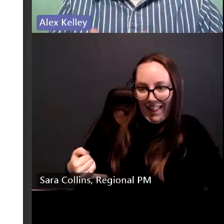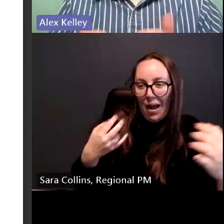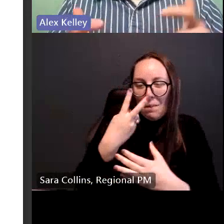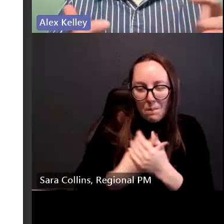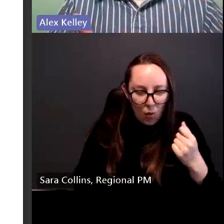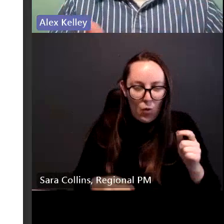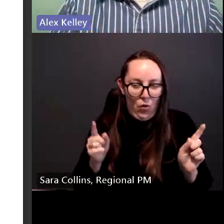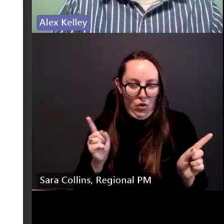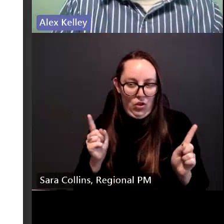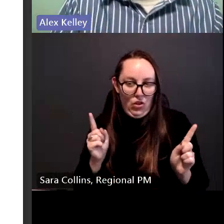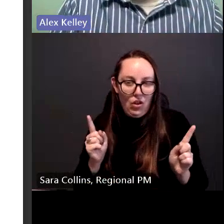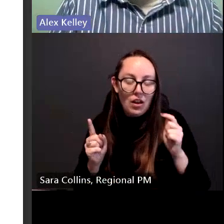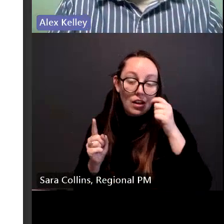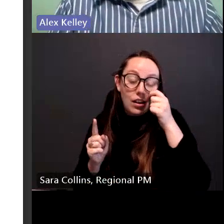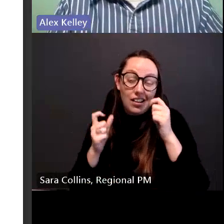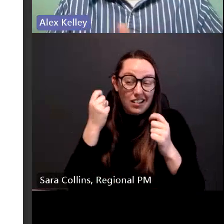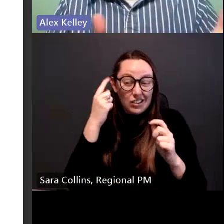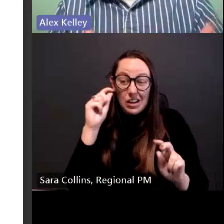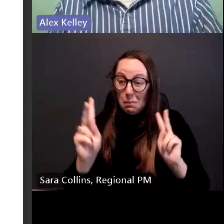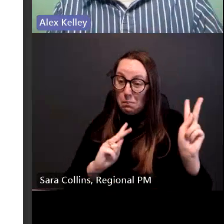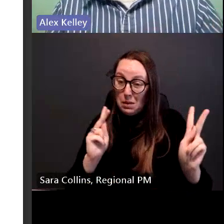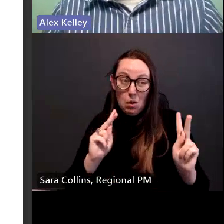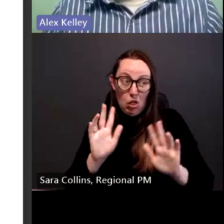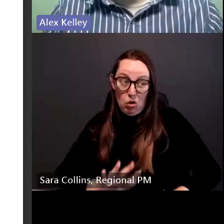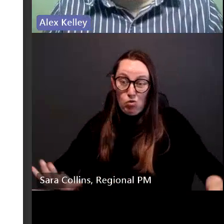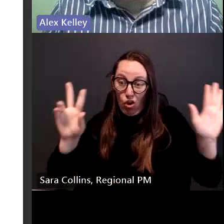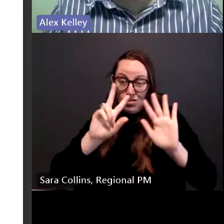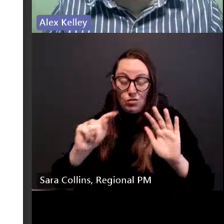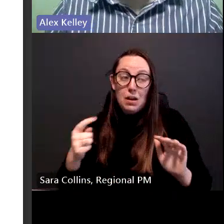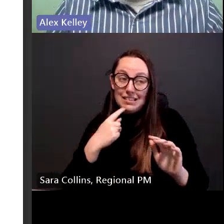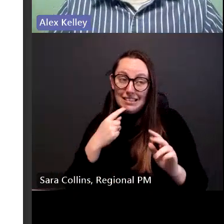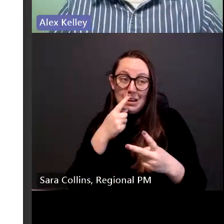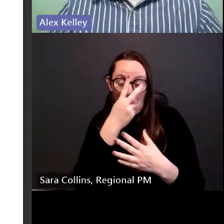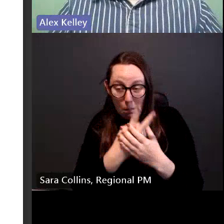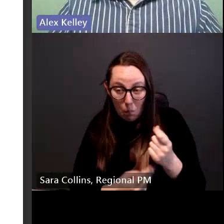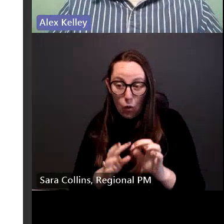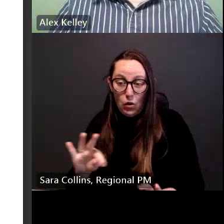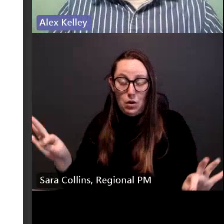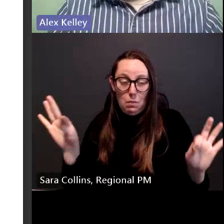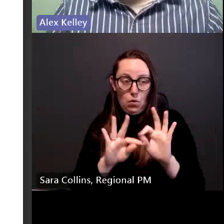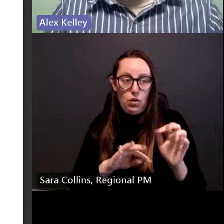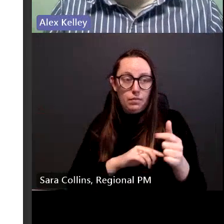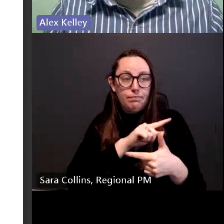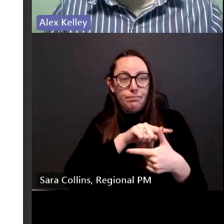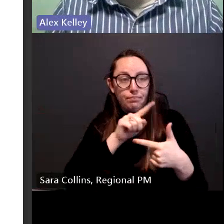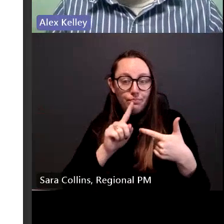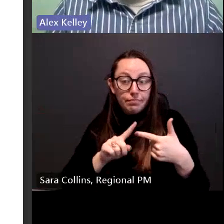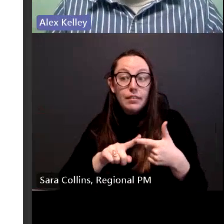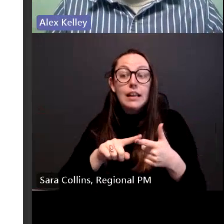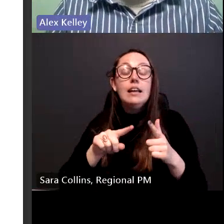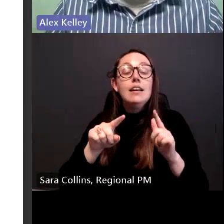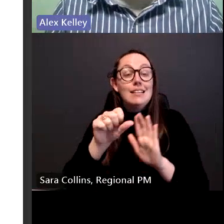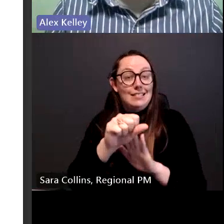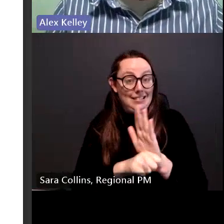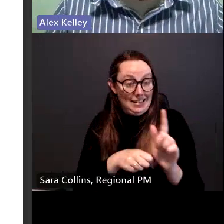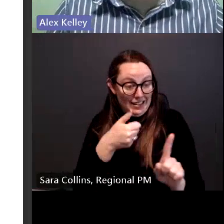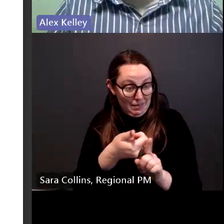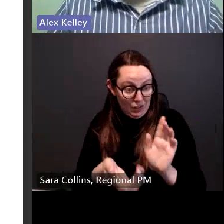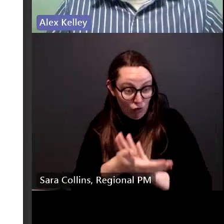Vermonters. We believe a state-run subsidy program should provide $67 a month to support both of those types